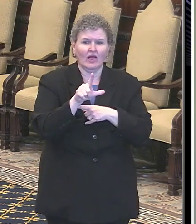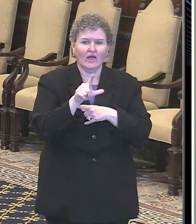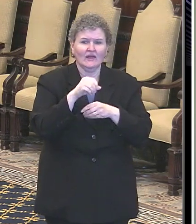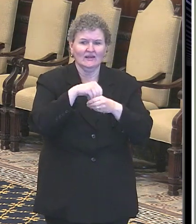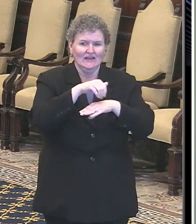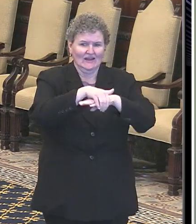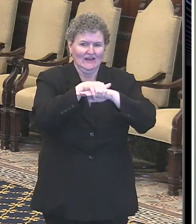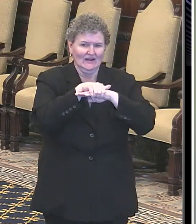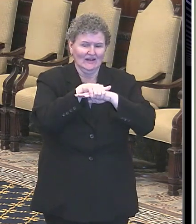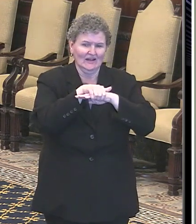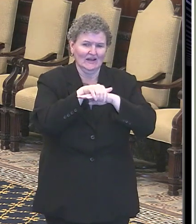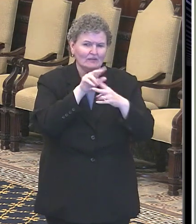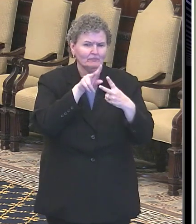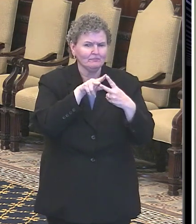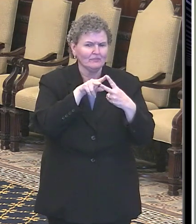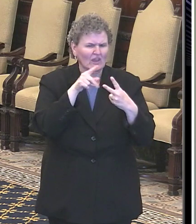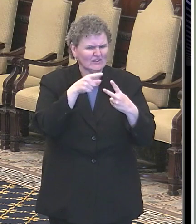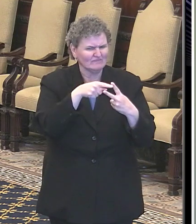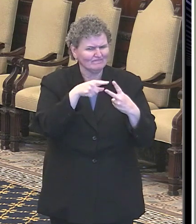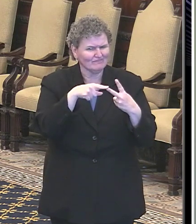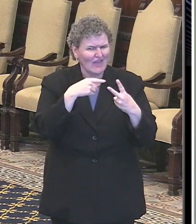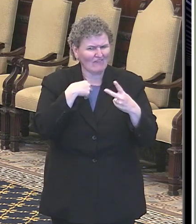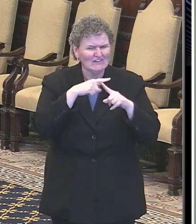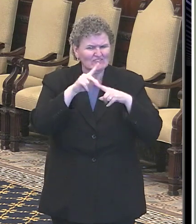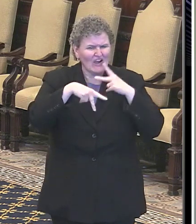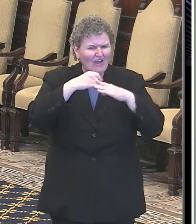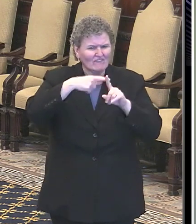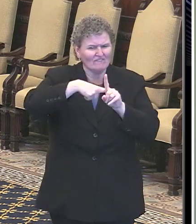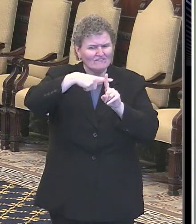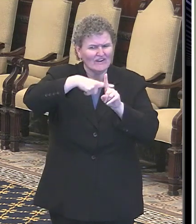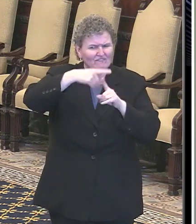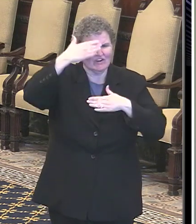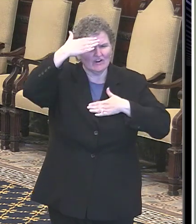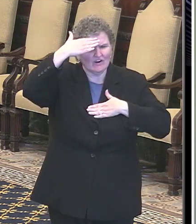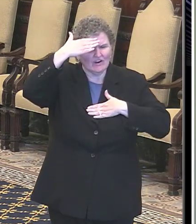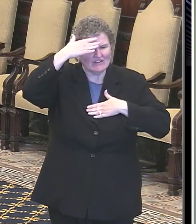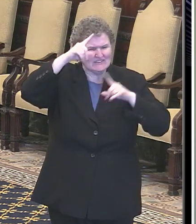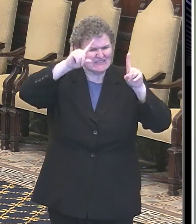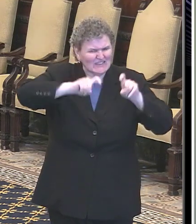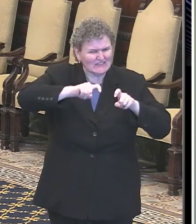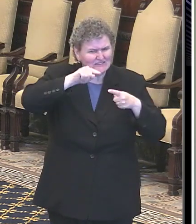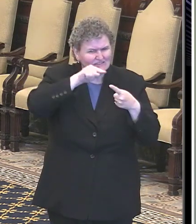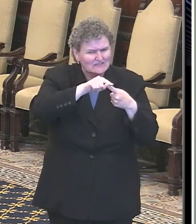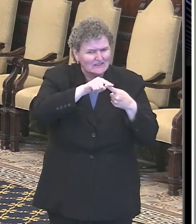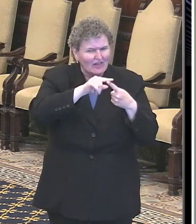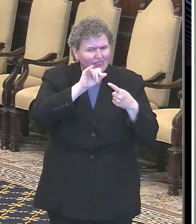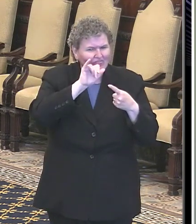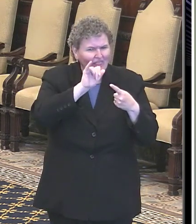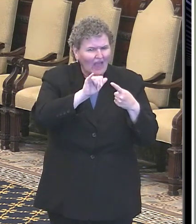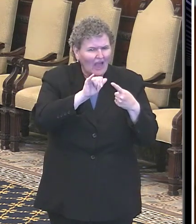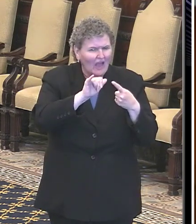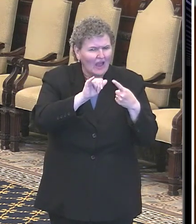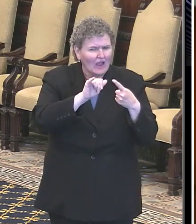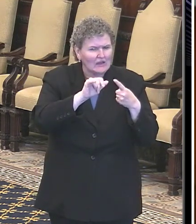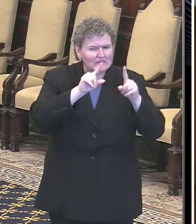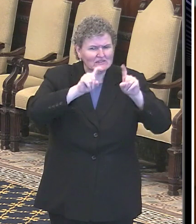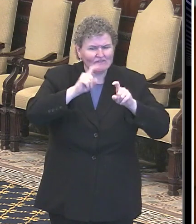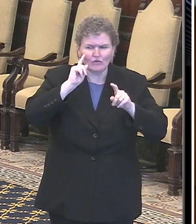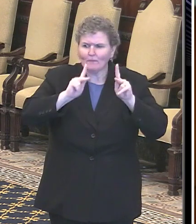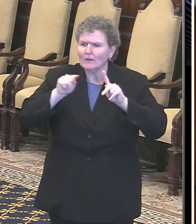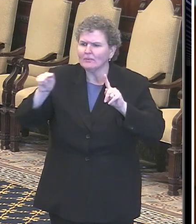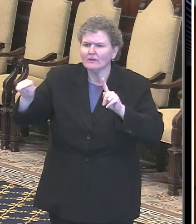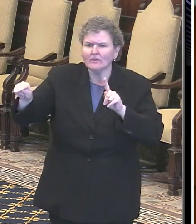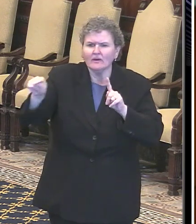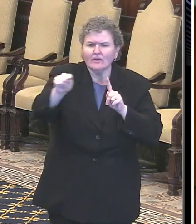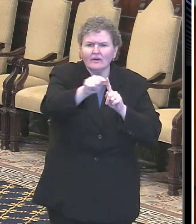repurposed some dengue fever type tests, and they're using that to test people. Have you guys considered anything like that? I don't know what kind of tests